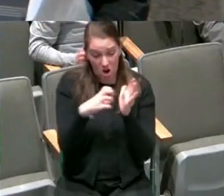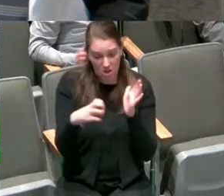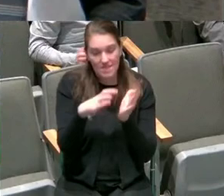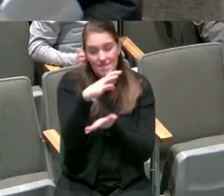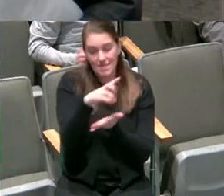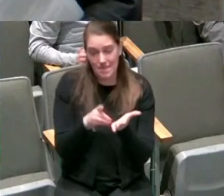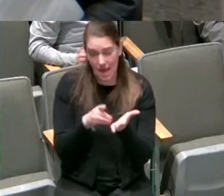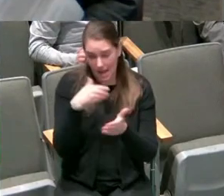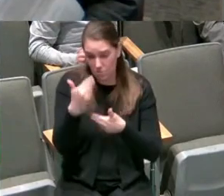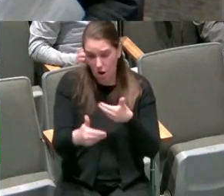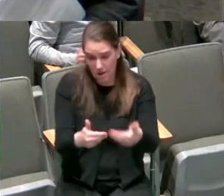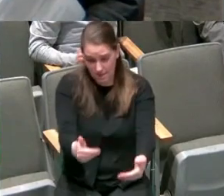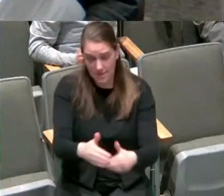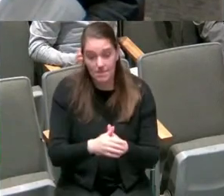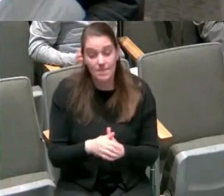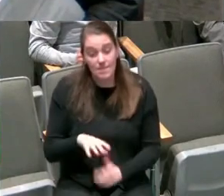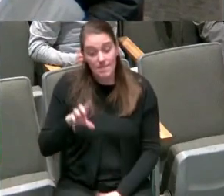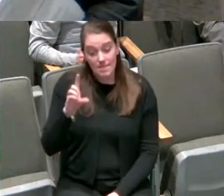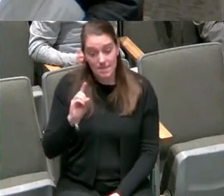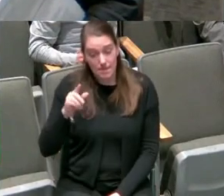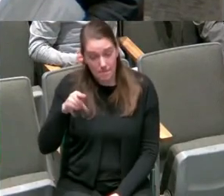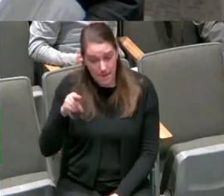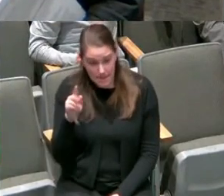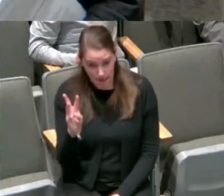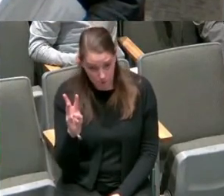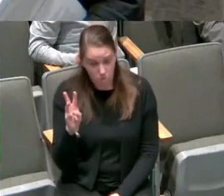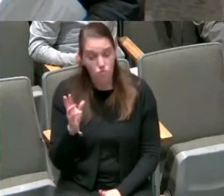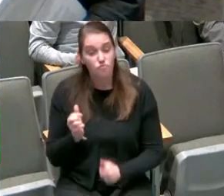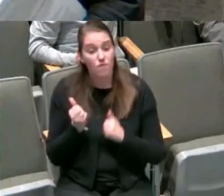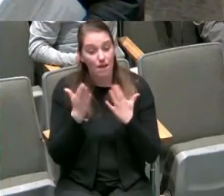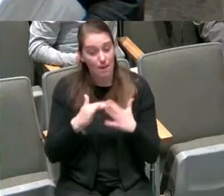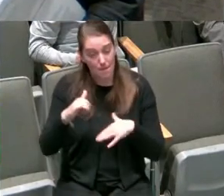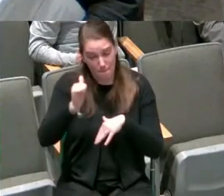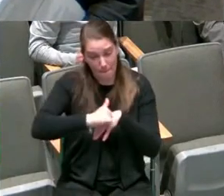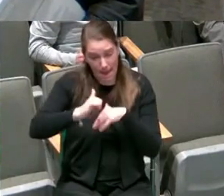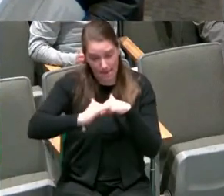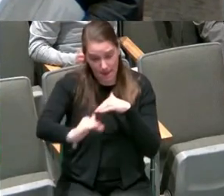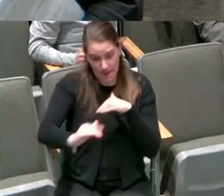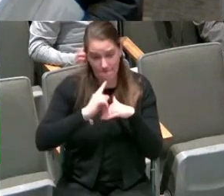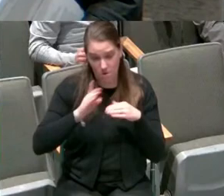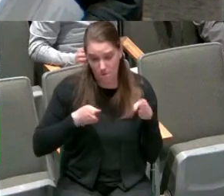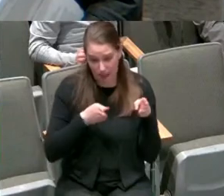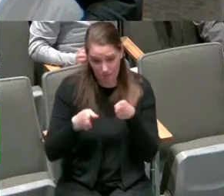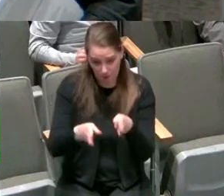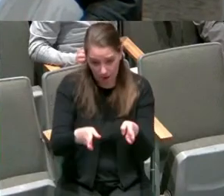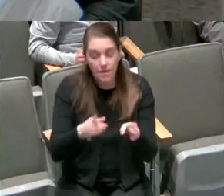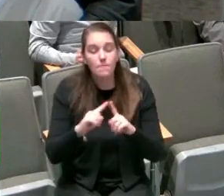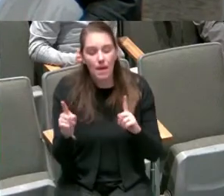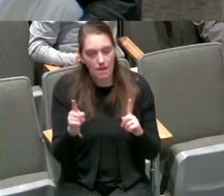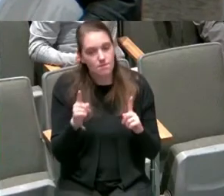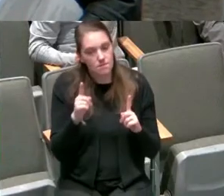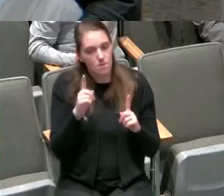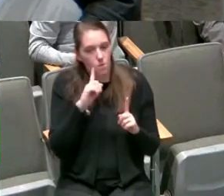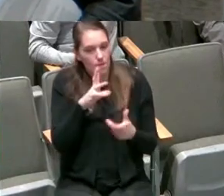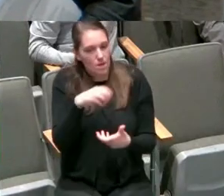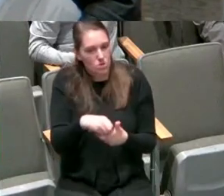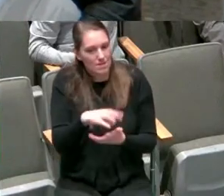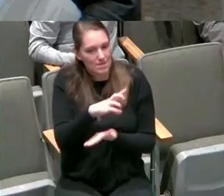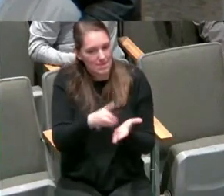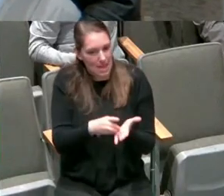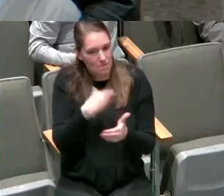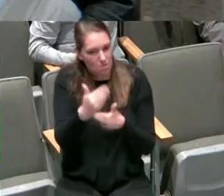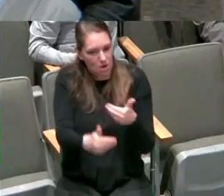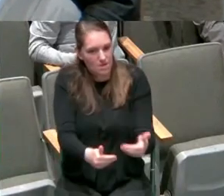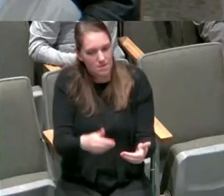process to it the the DPW has recommended uh Paving for this pathway but again this will all be part of the design process which is